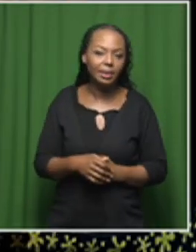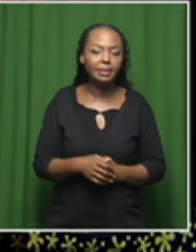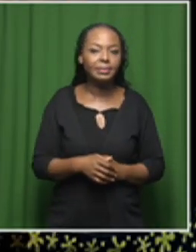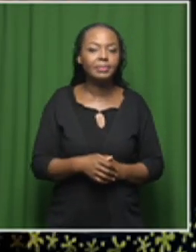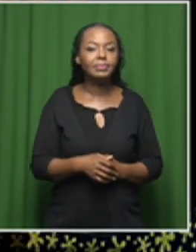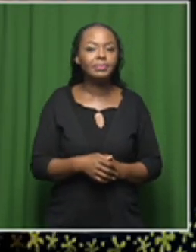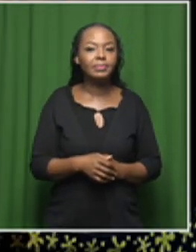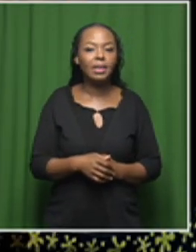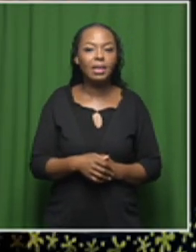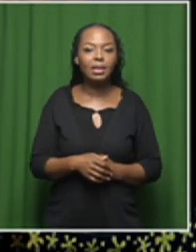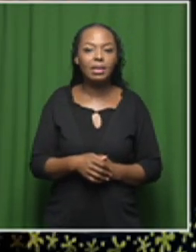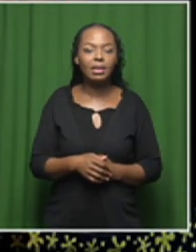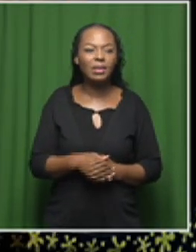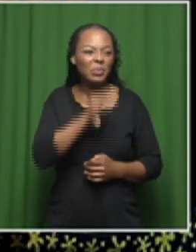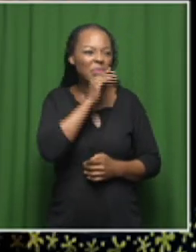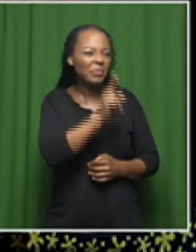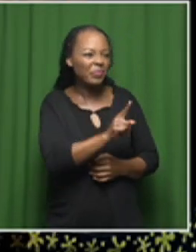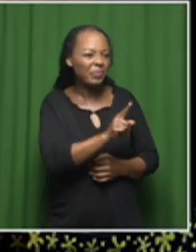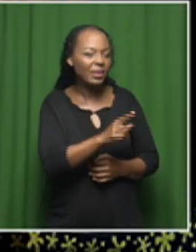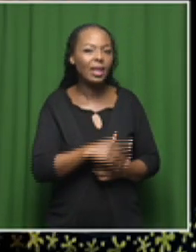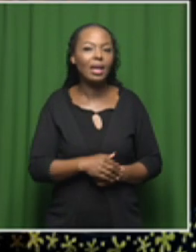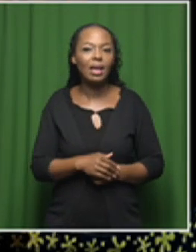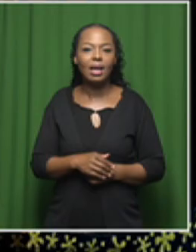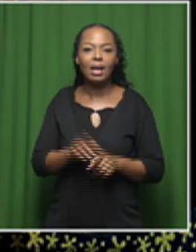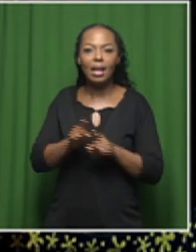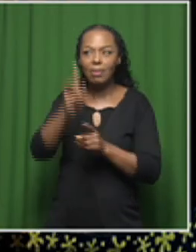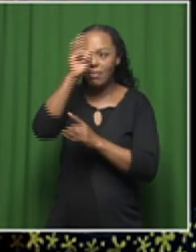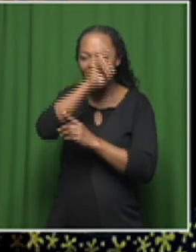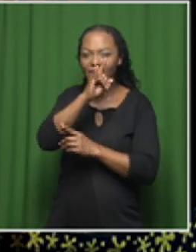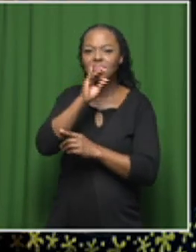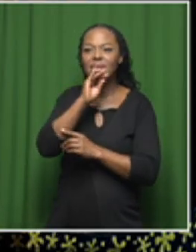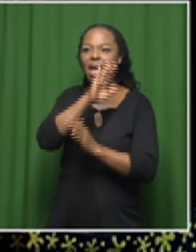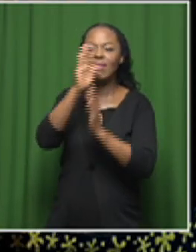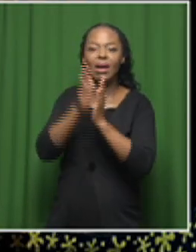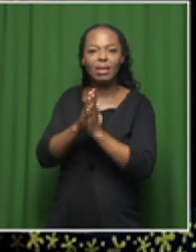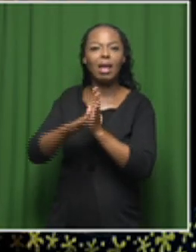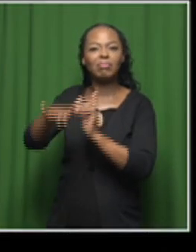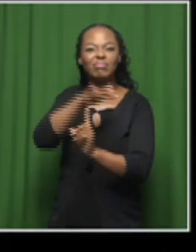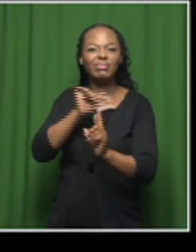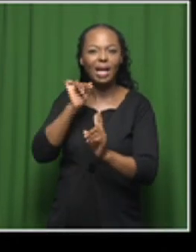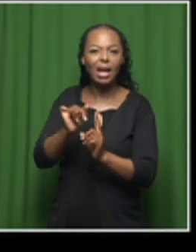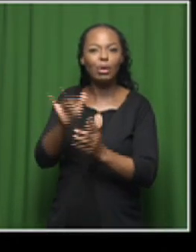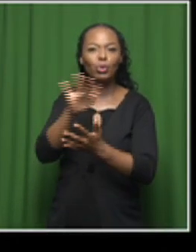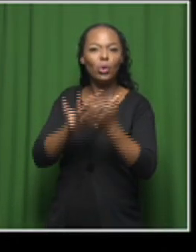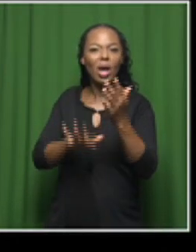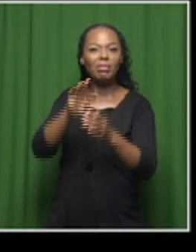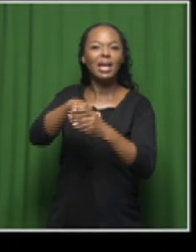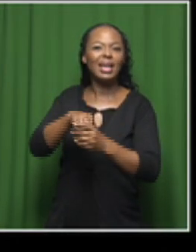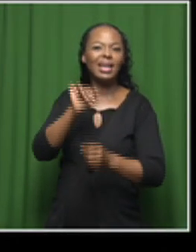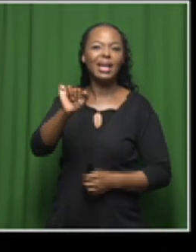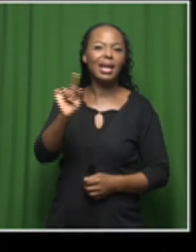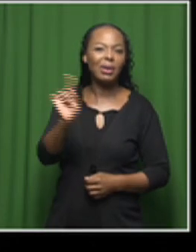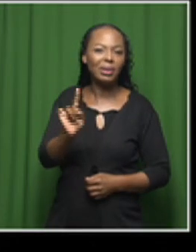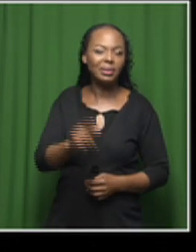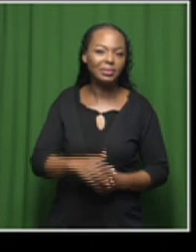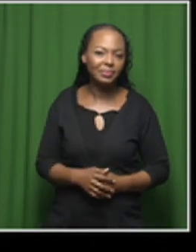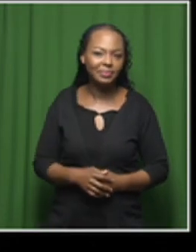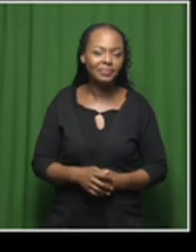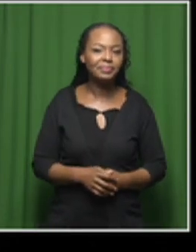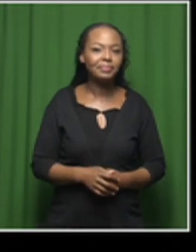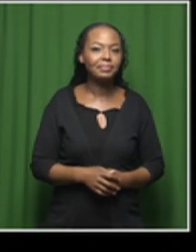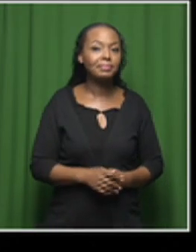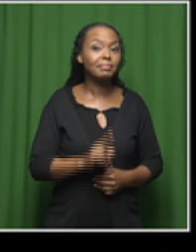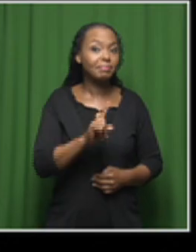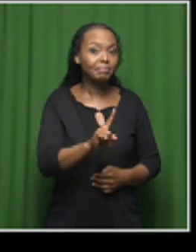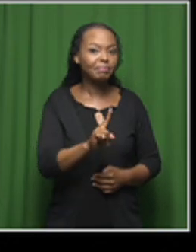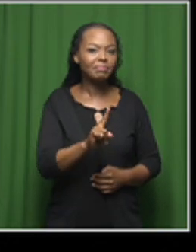You mean the Triumphal March, just the crescendo of it all. I mean, that's for me, at least, that was the crescendo, the crux of it. It's